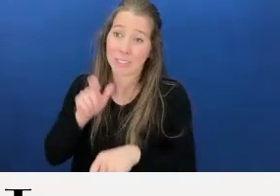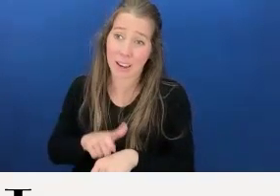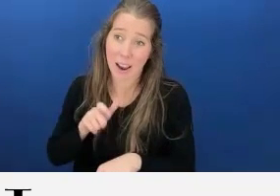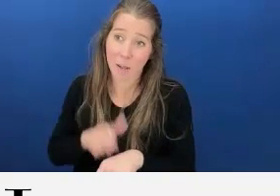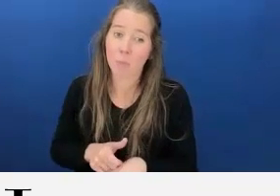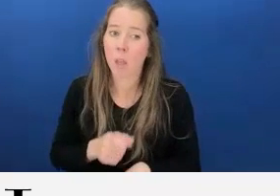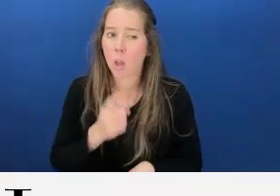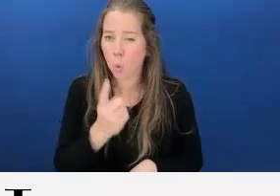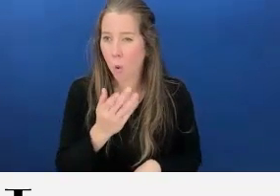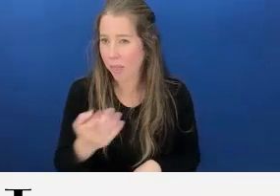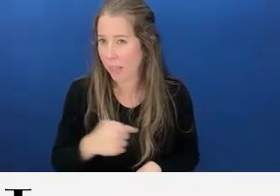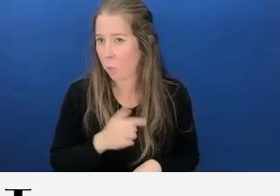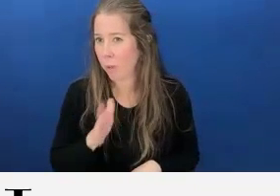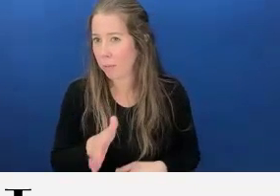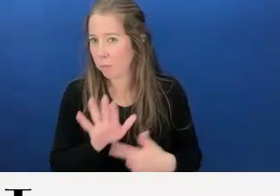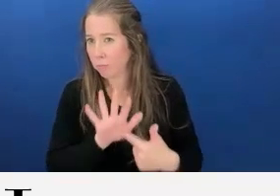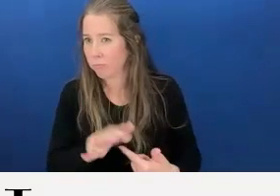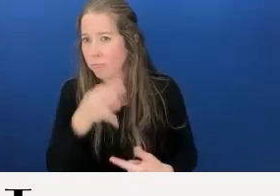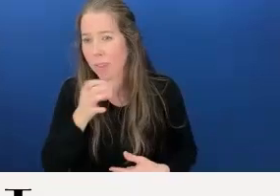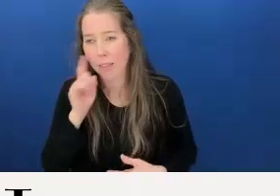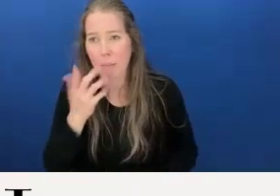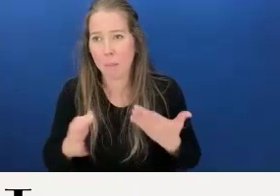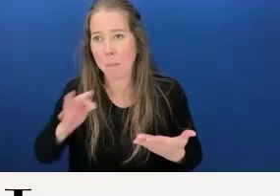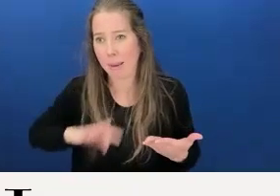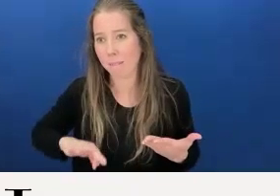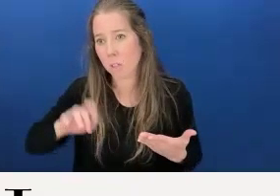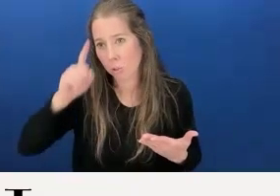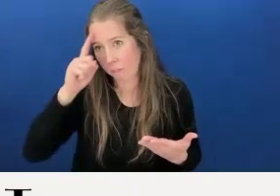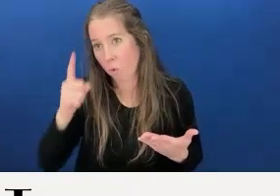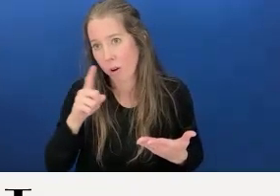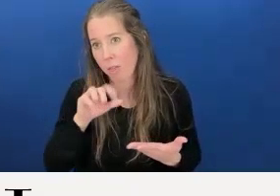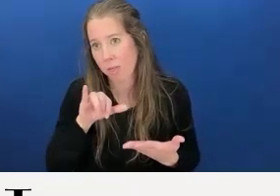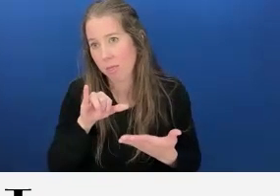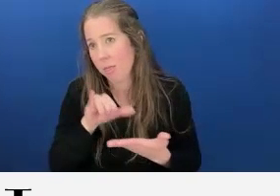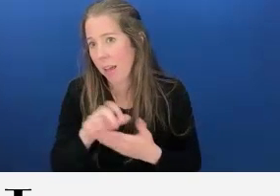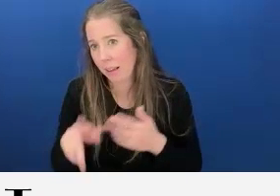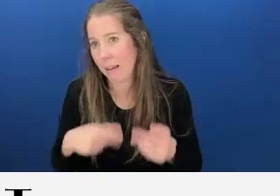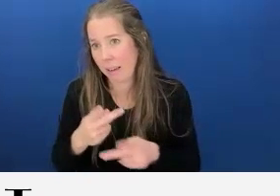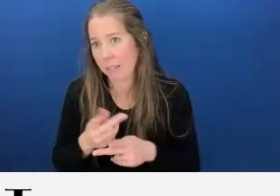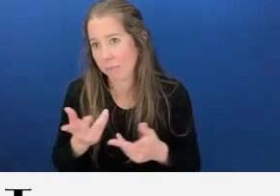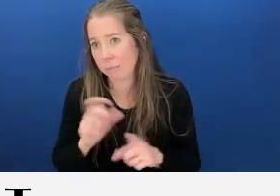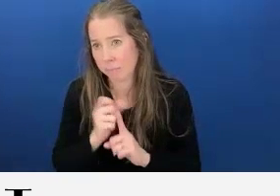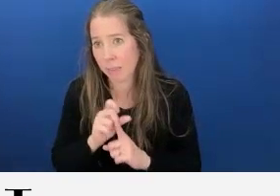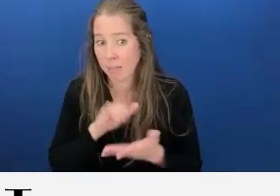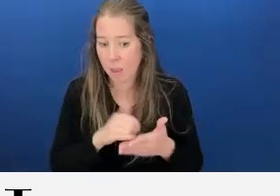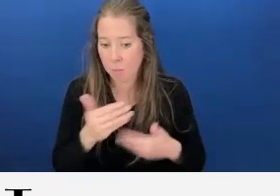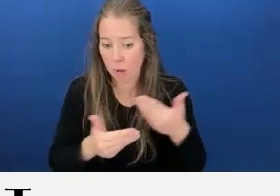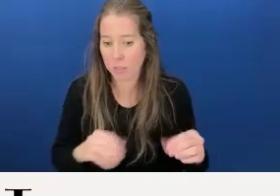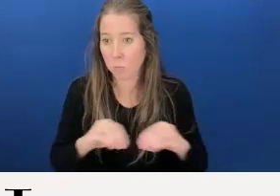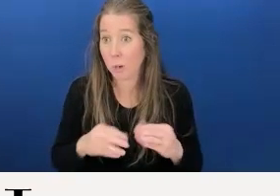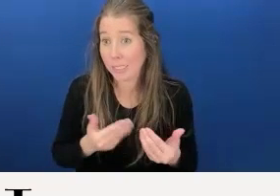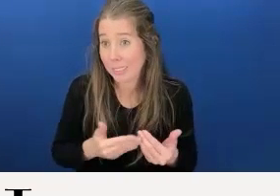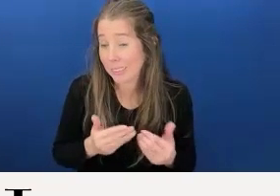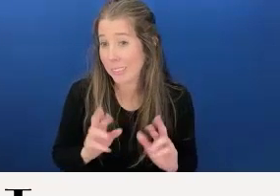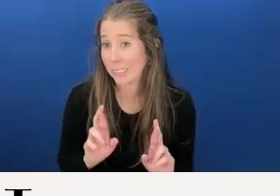going to share may be beneficial to you, to make this process a little bit easier